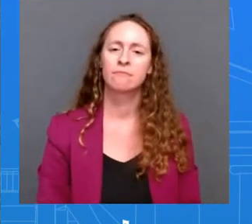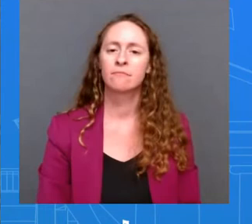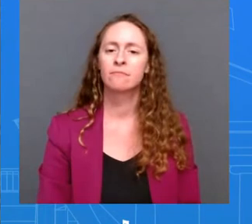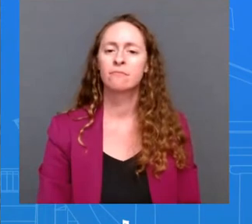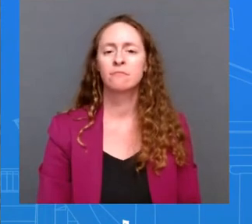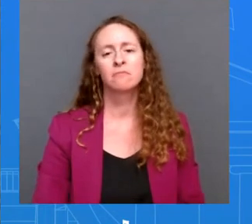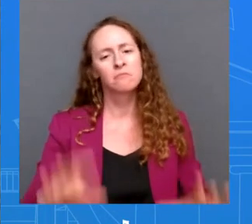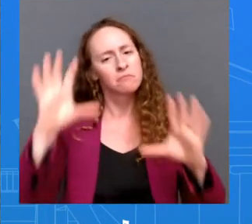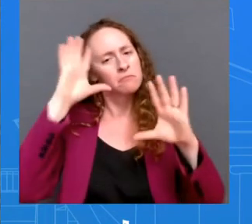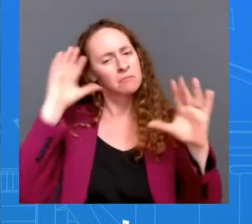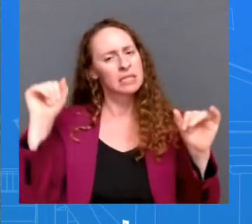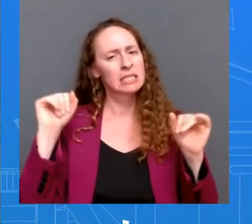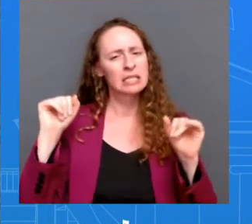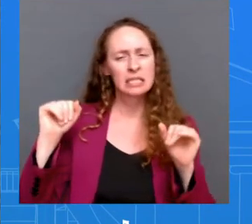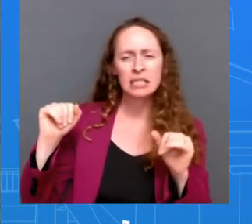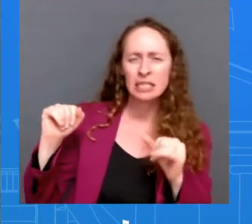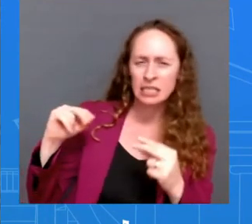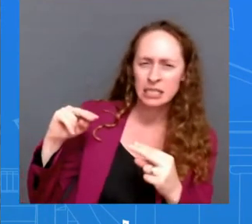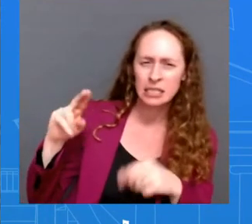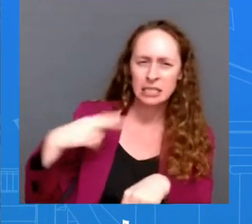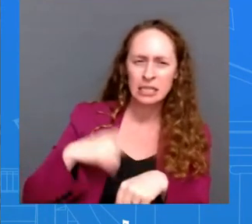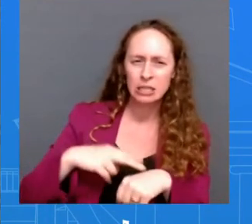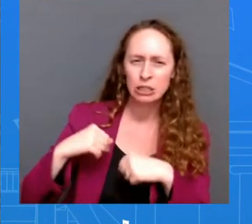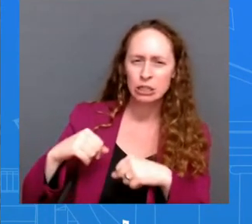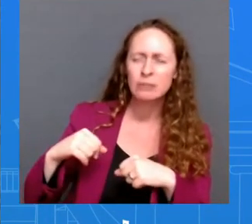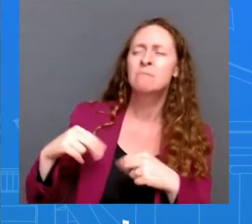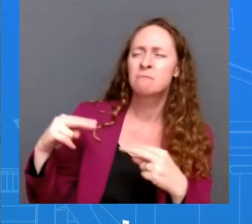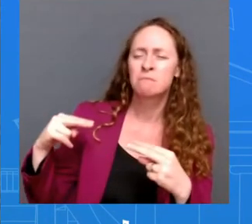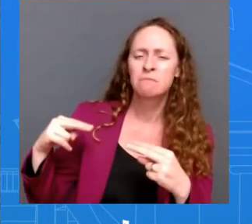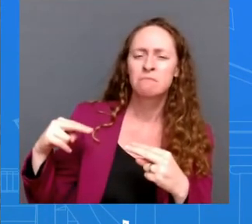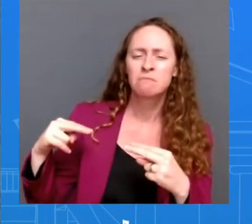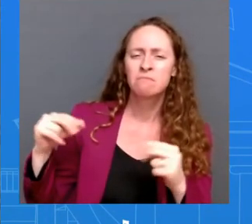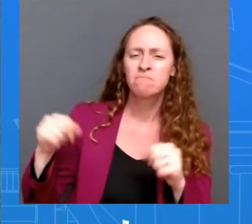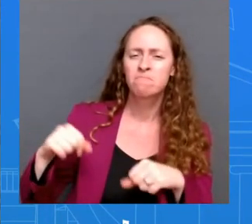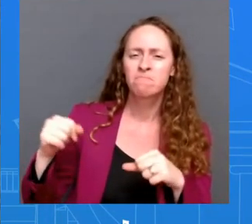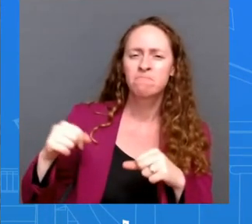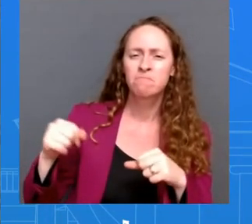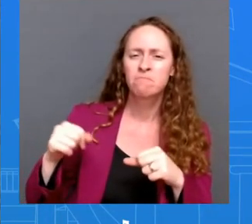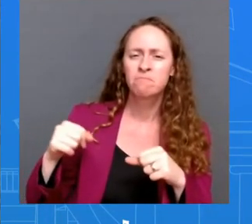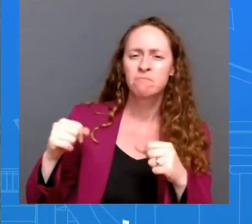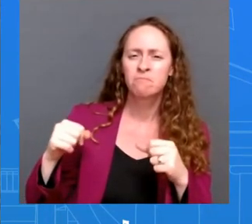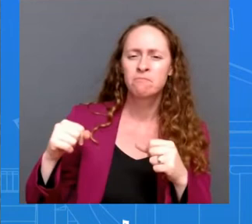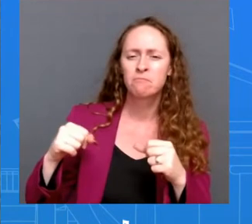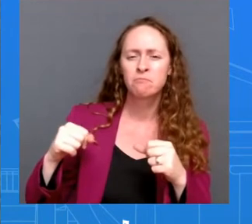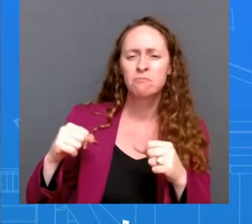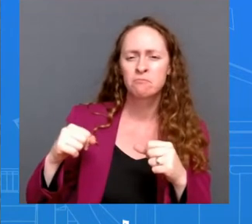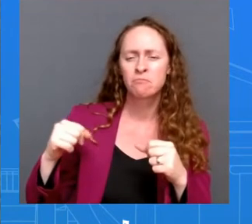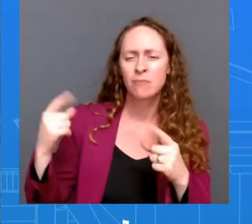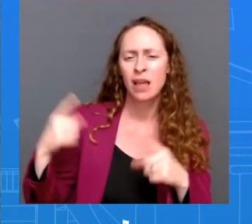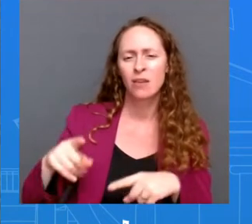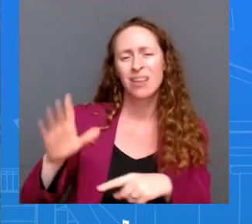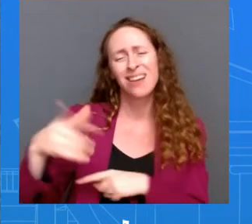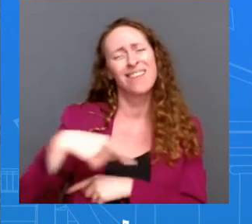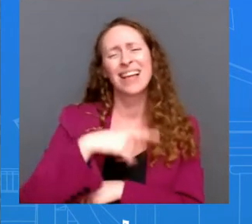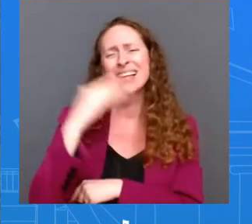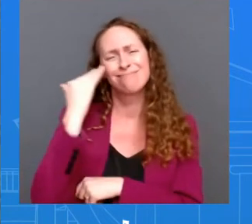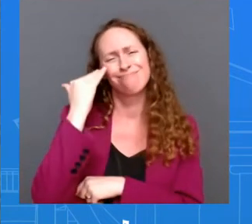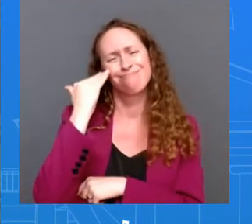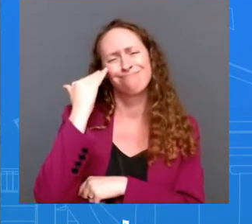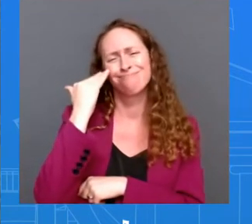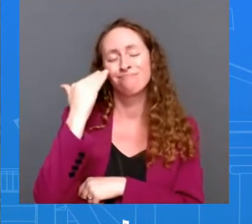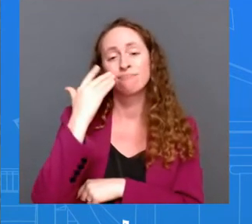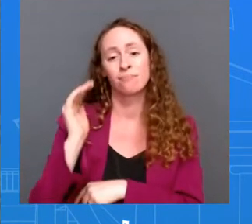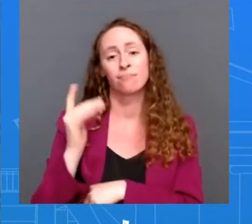that a strong, confident, capable nuclear power can afford to wait a couple of weeks for a